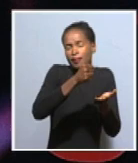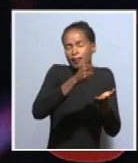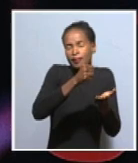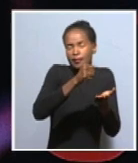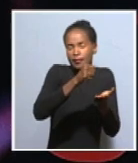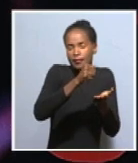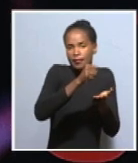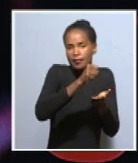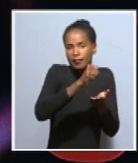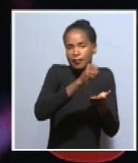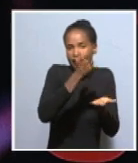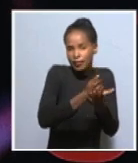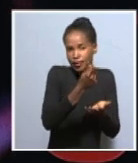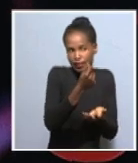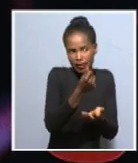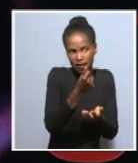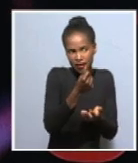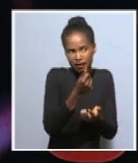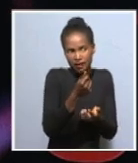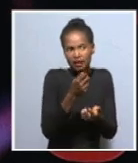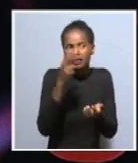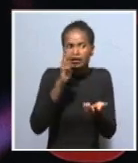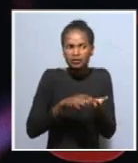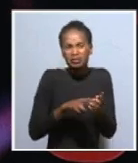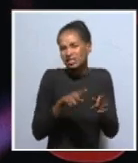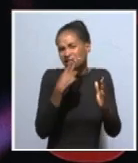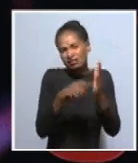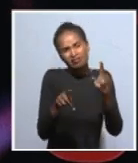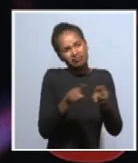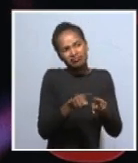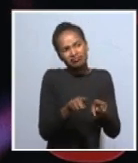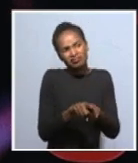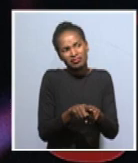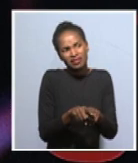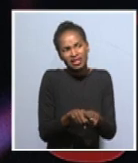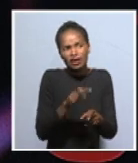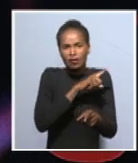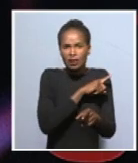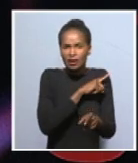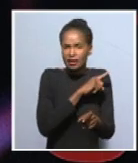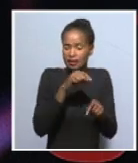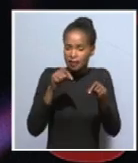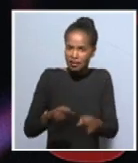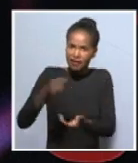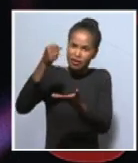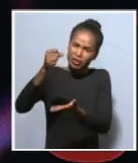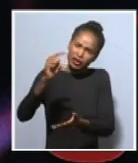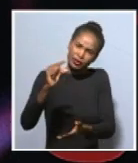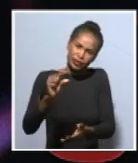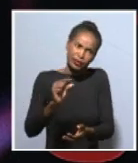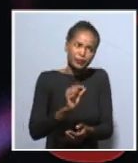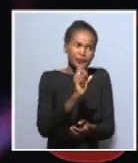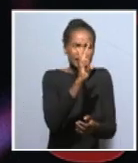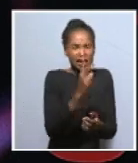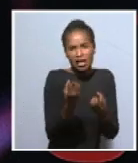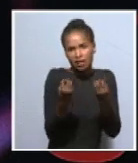normal applications. It just means that I think the size of the pot is smaller, especially as people also qualify